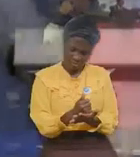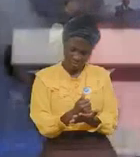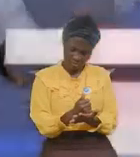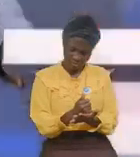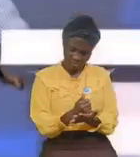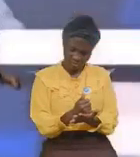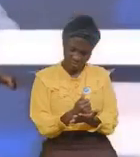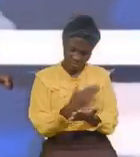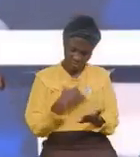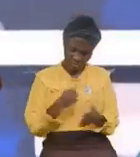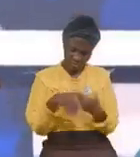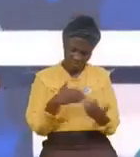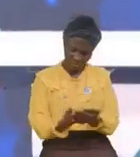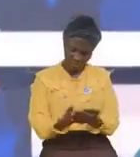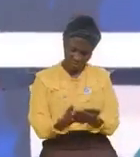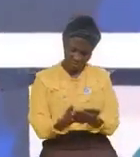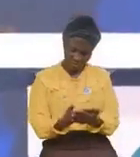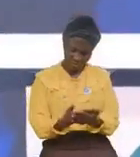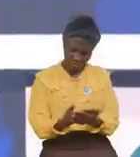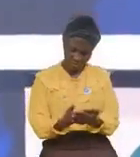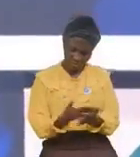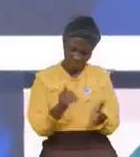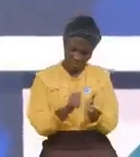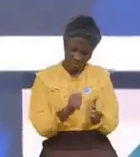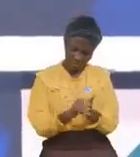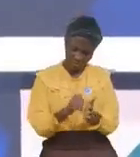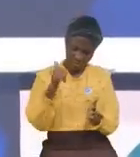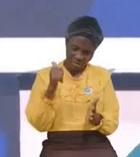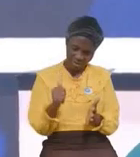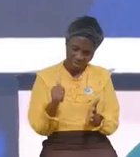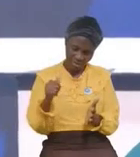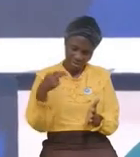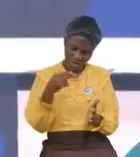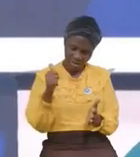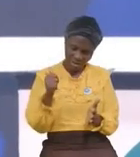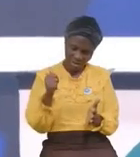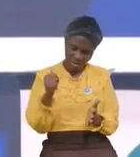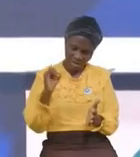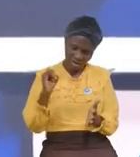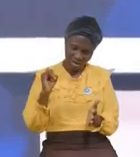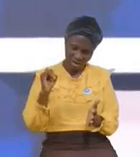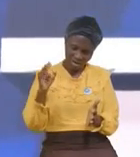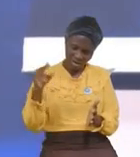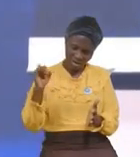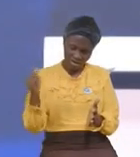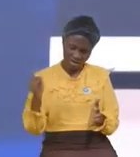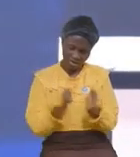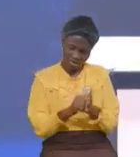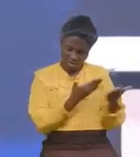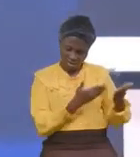and all that hernia that causes your pain be healed and removed